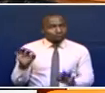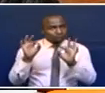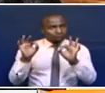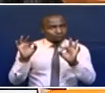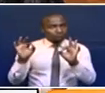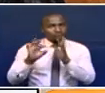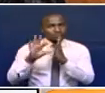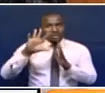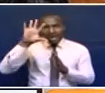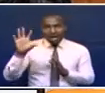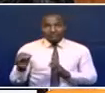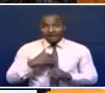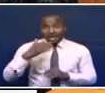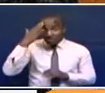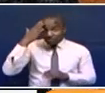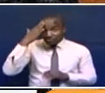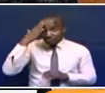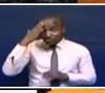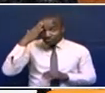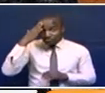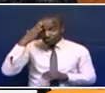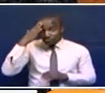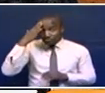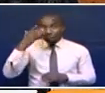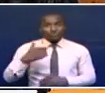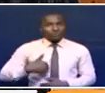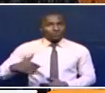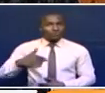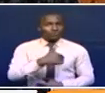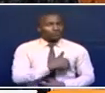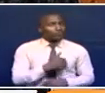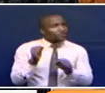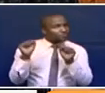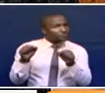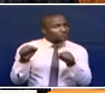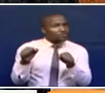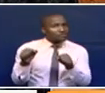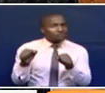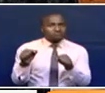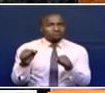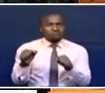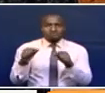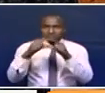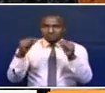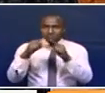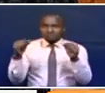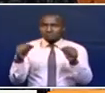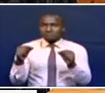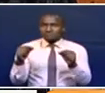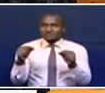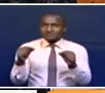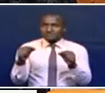in Africa. And I know that though we may have made some serious statements in a manner that